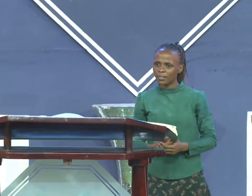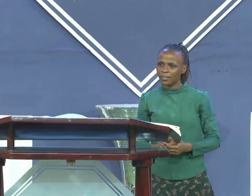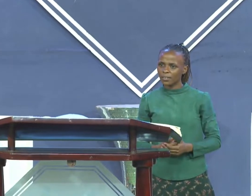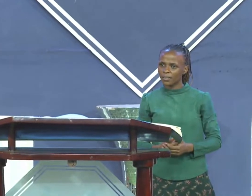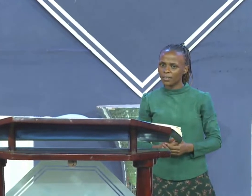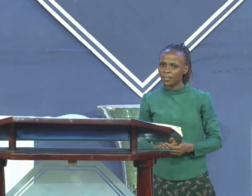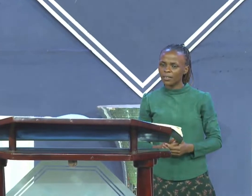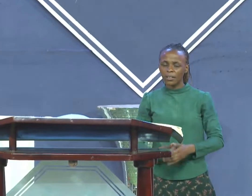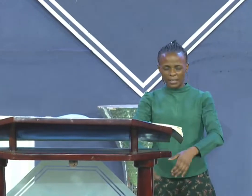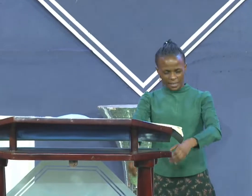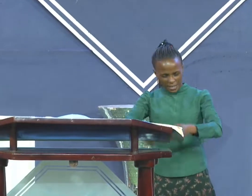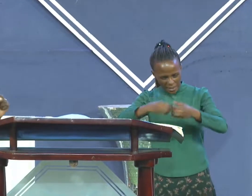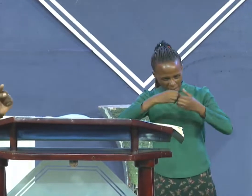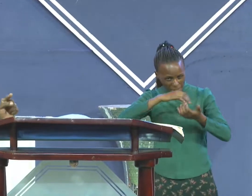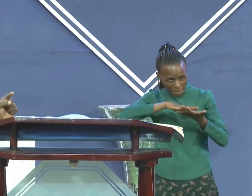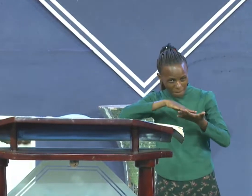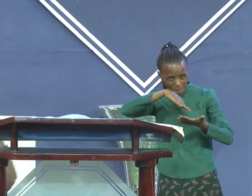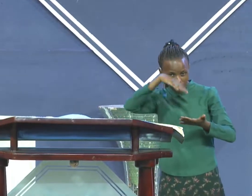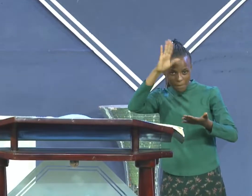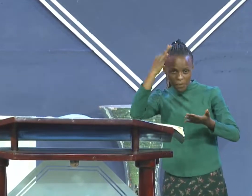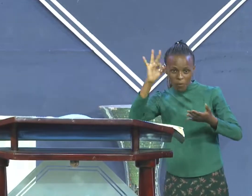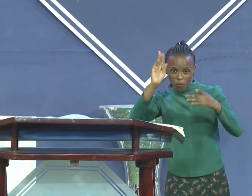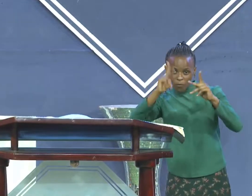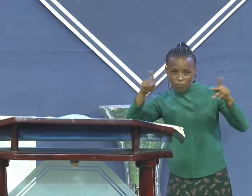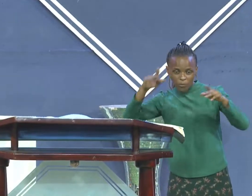Majority of the people on that